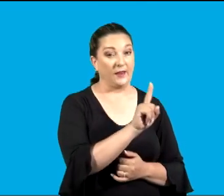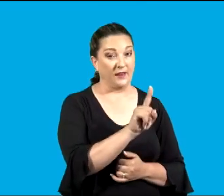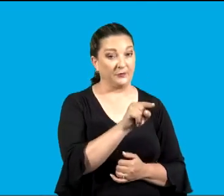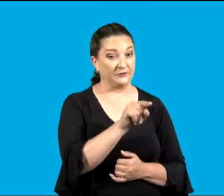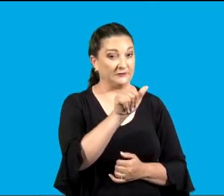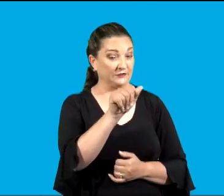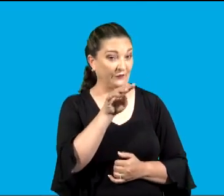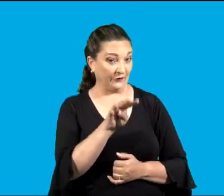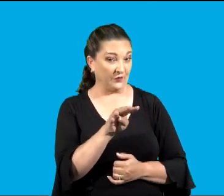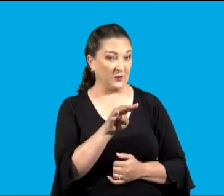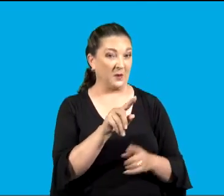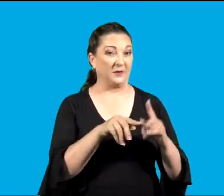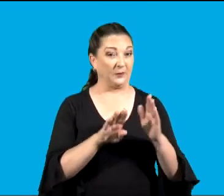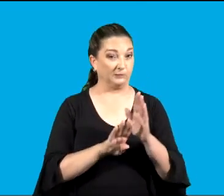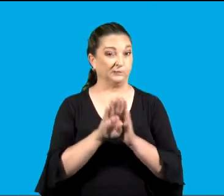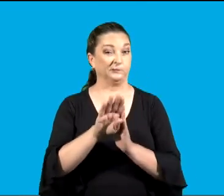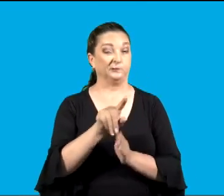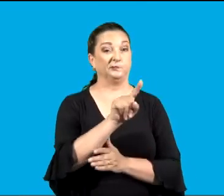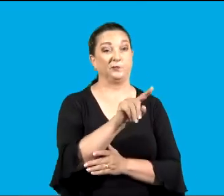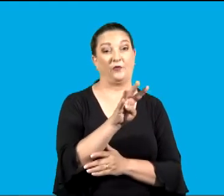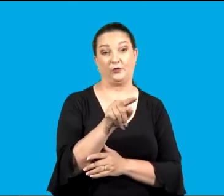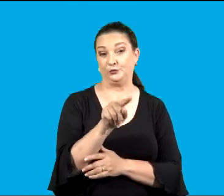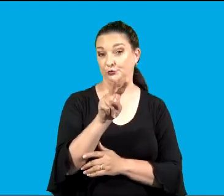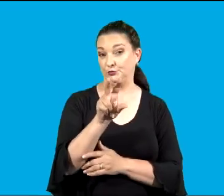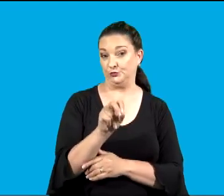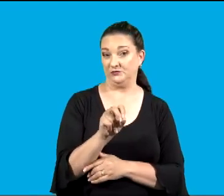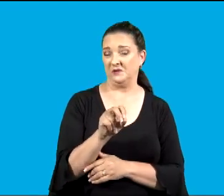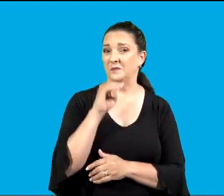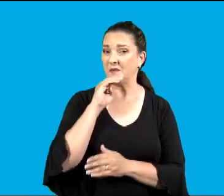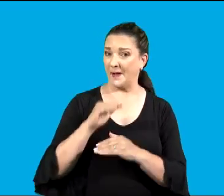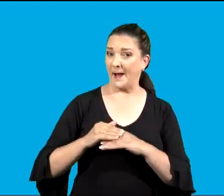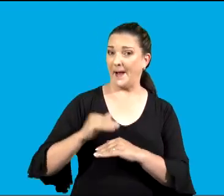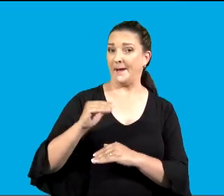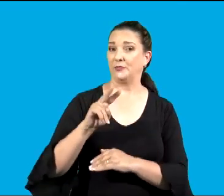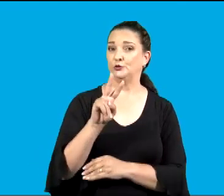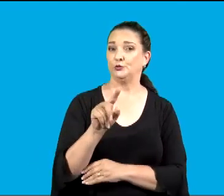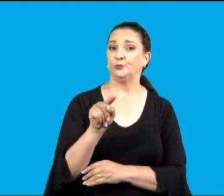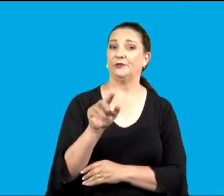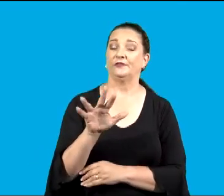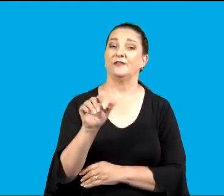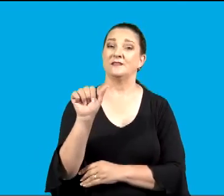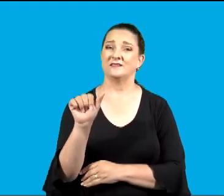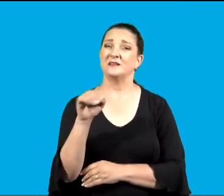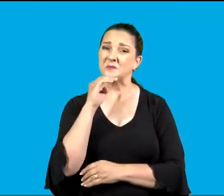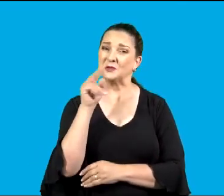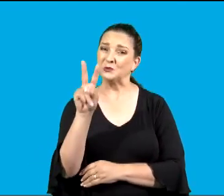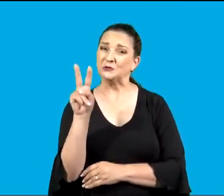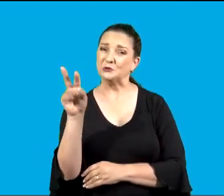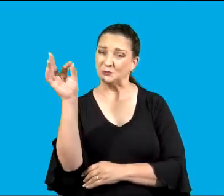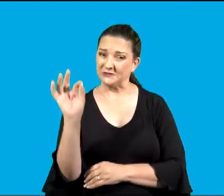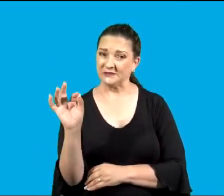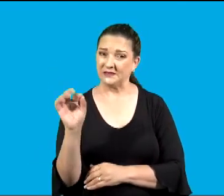Rand 64 per unit to 14 Rand 20 over there, by 2 Rand 56, that is by